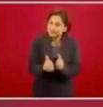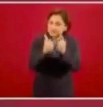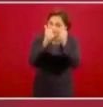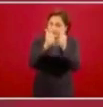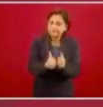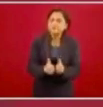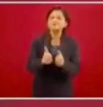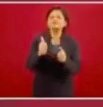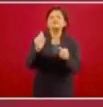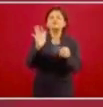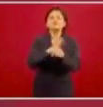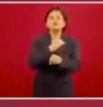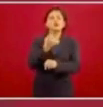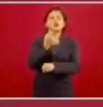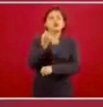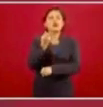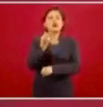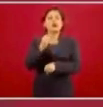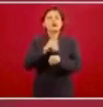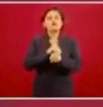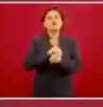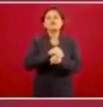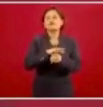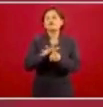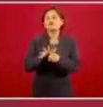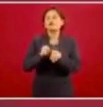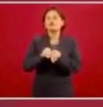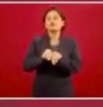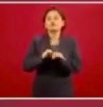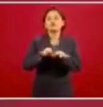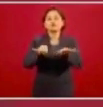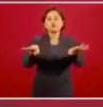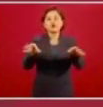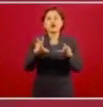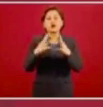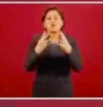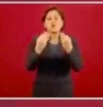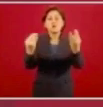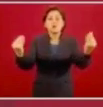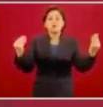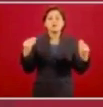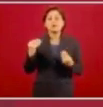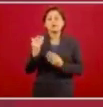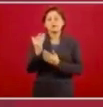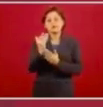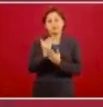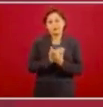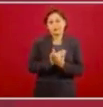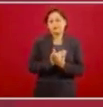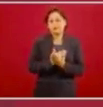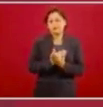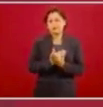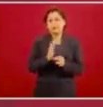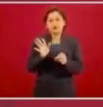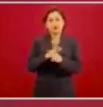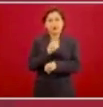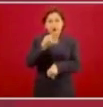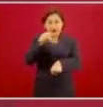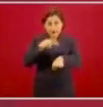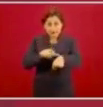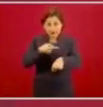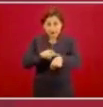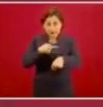home. In this way, we will be able to control the epidemic. Please do not forget that this is a disease